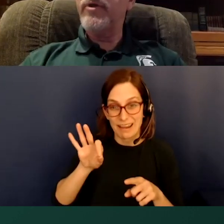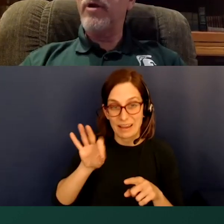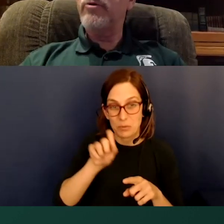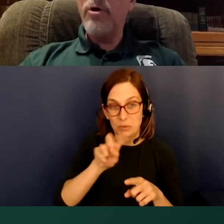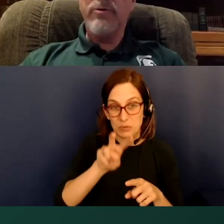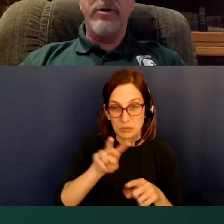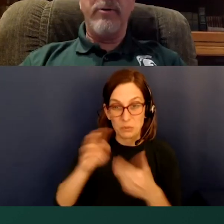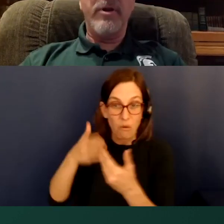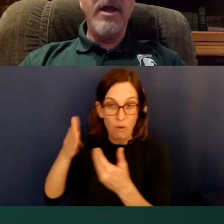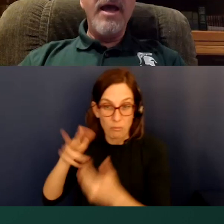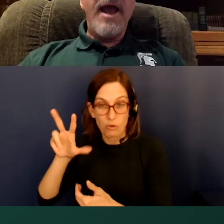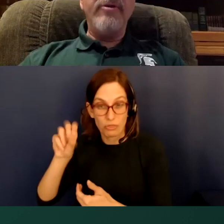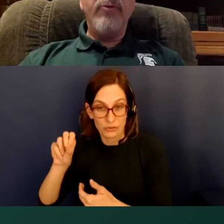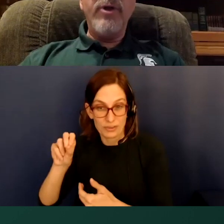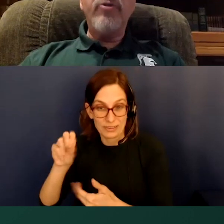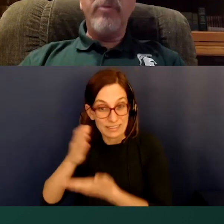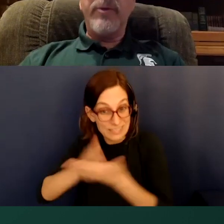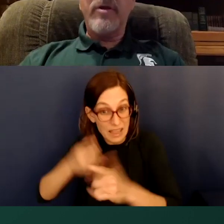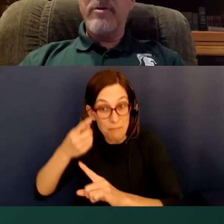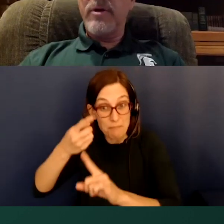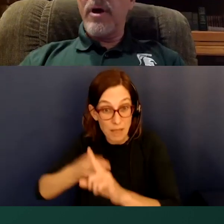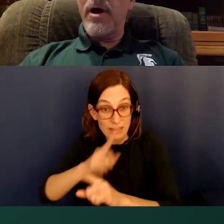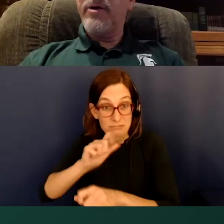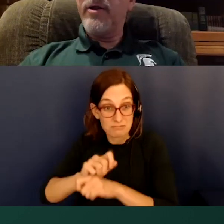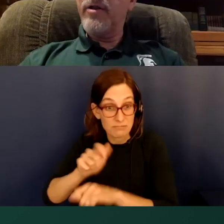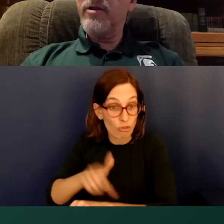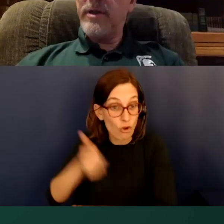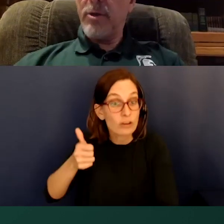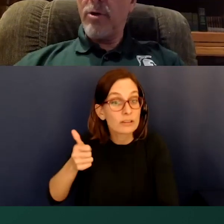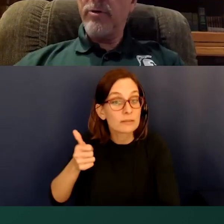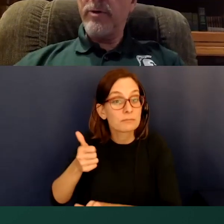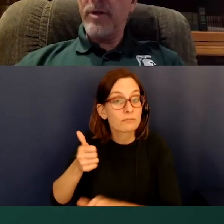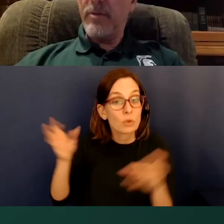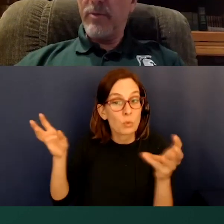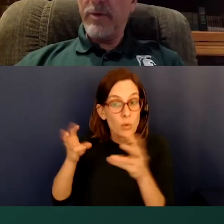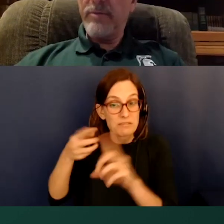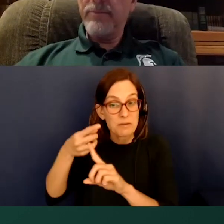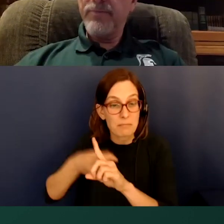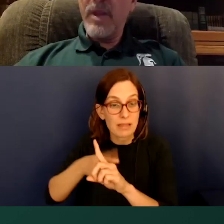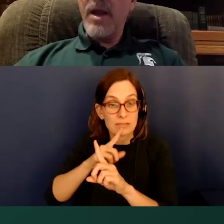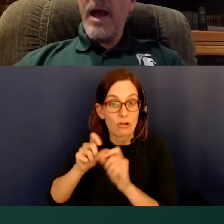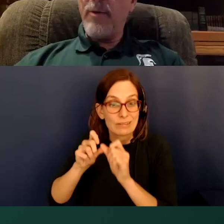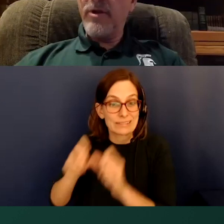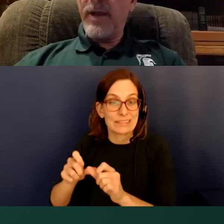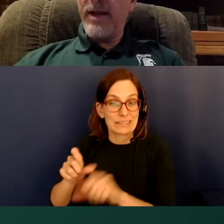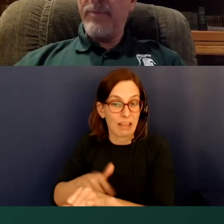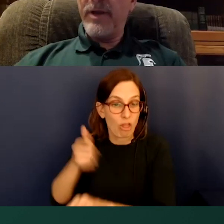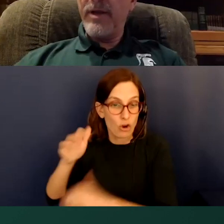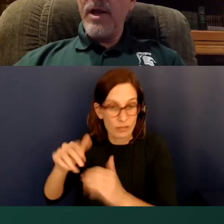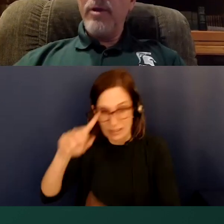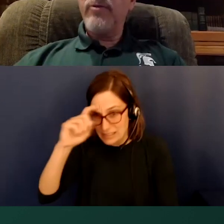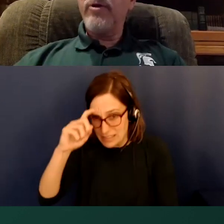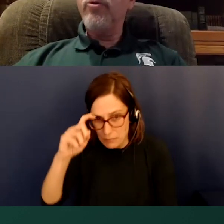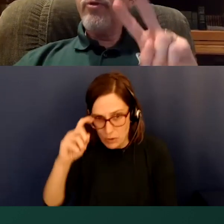Some months are longer than others, and the winter months are consistently longer than the summer months. How is that